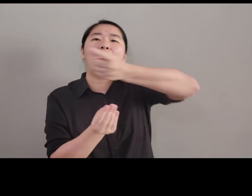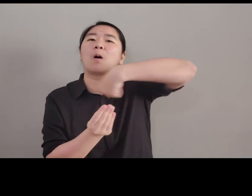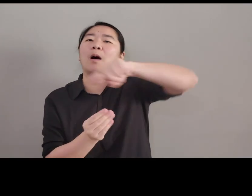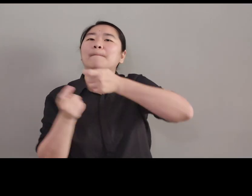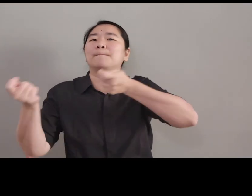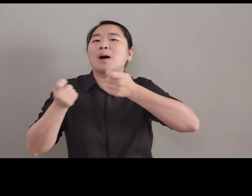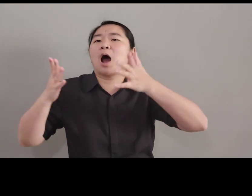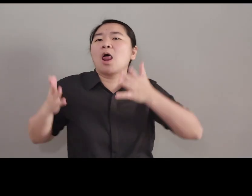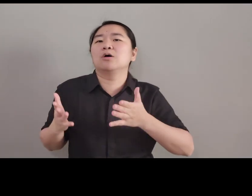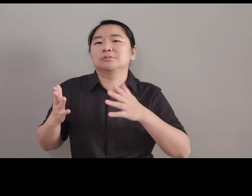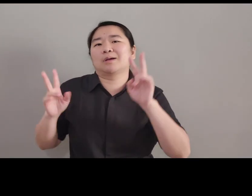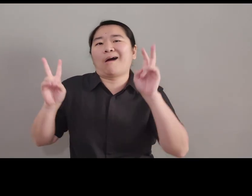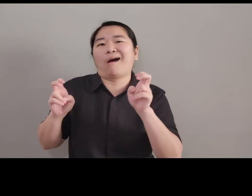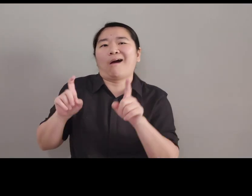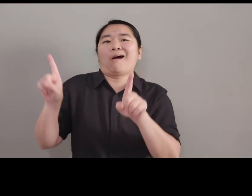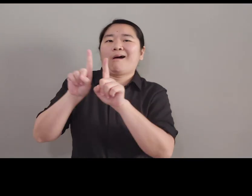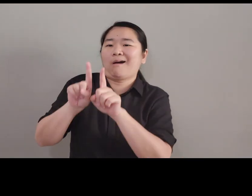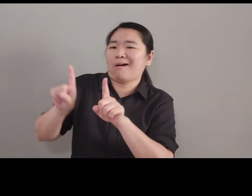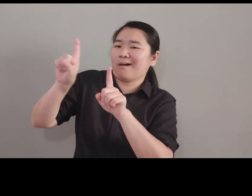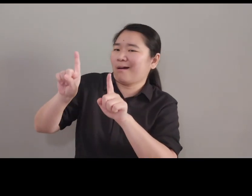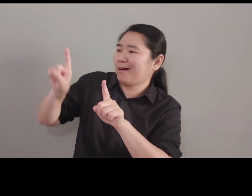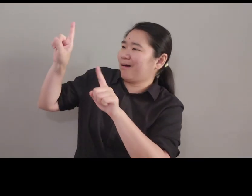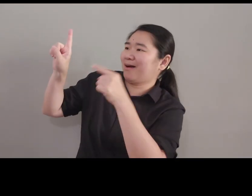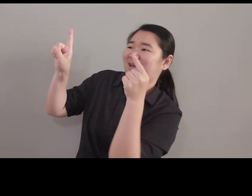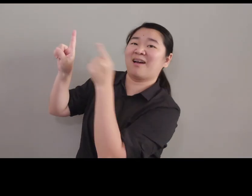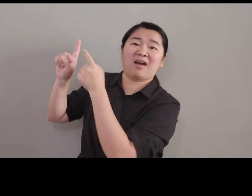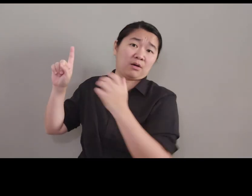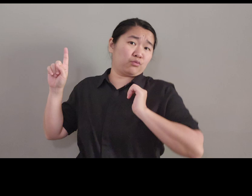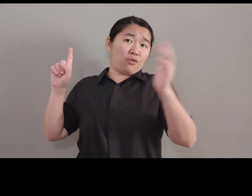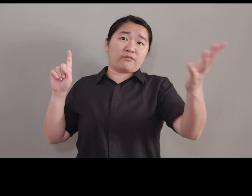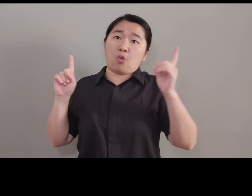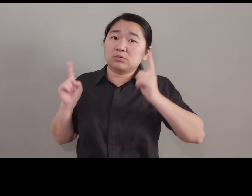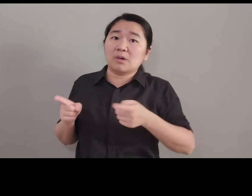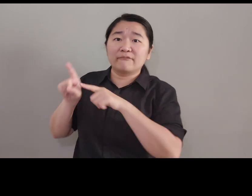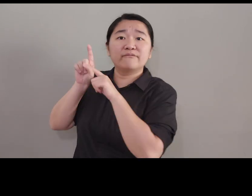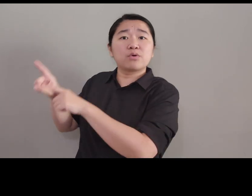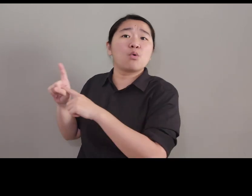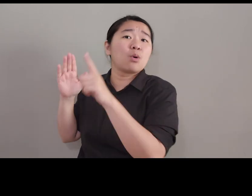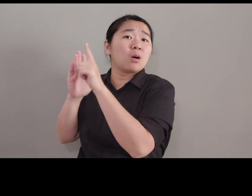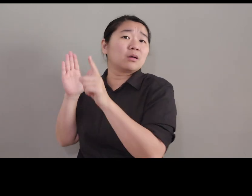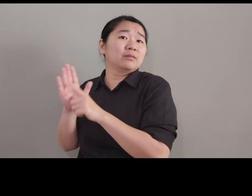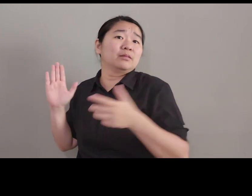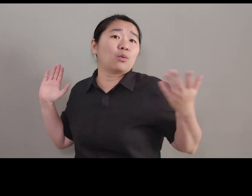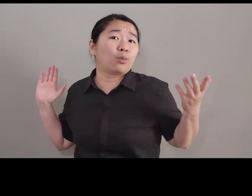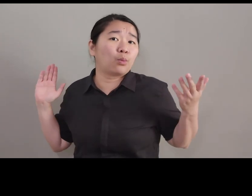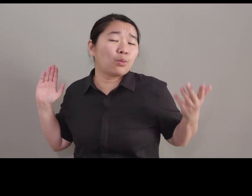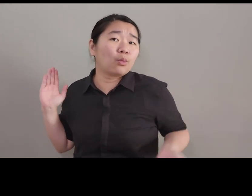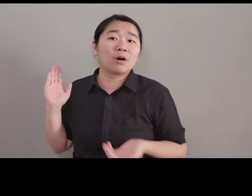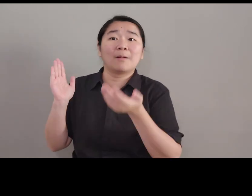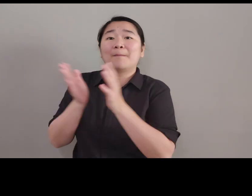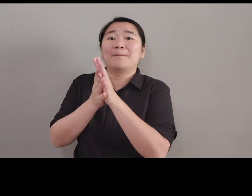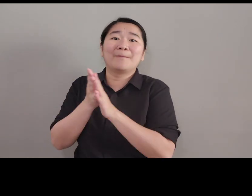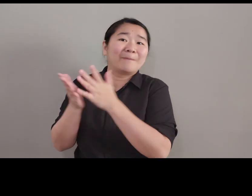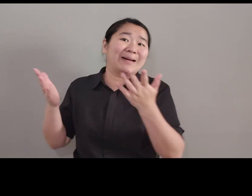their manager has to follow the law and like get the compliance department on at their desk. So I